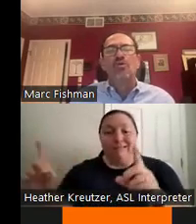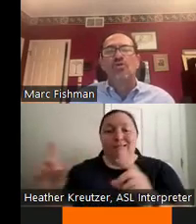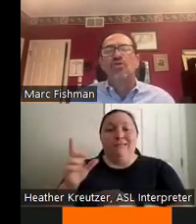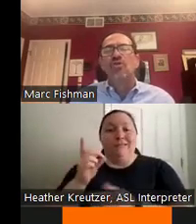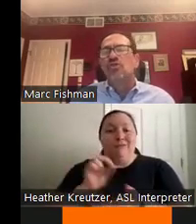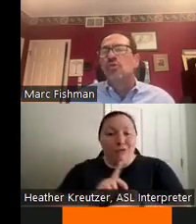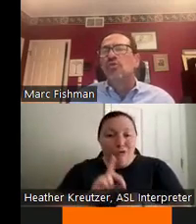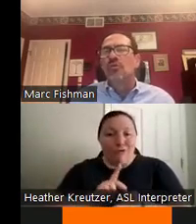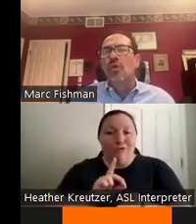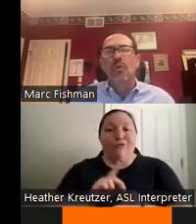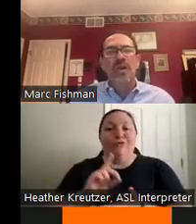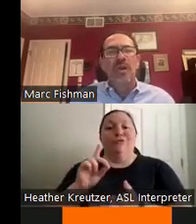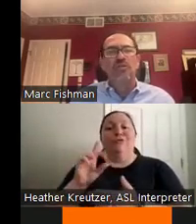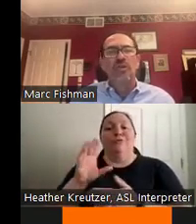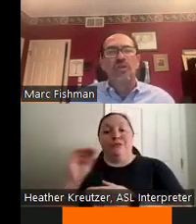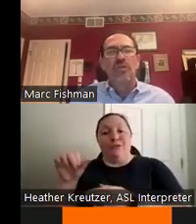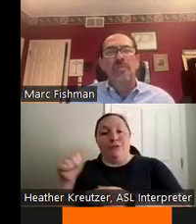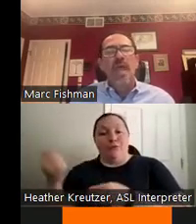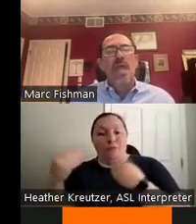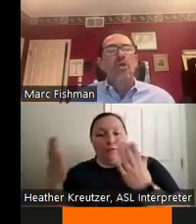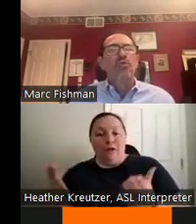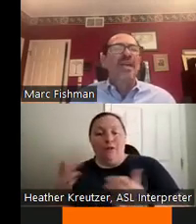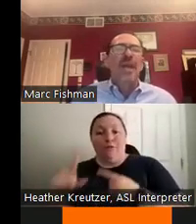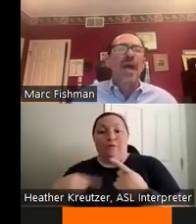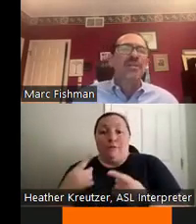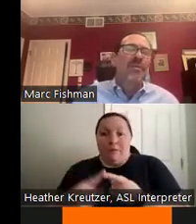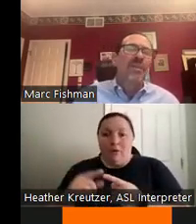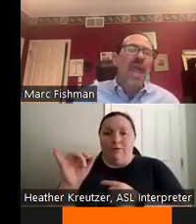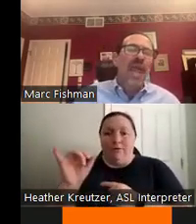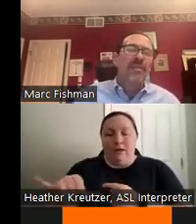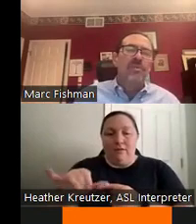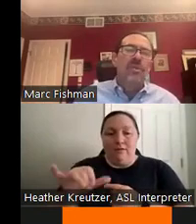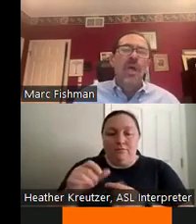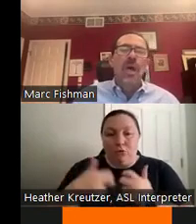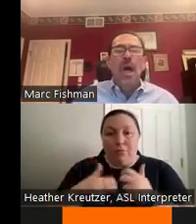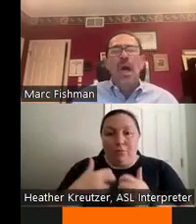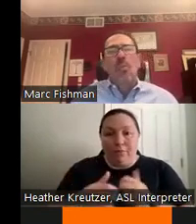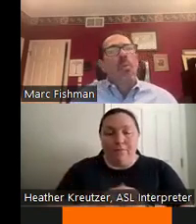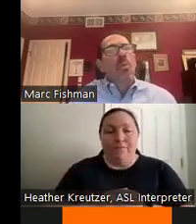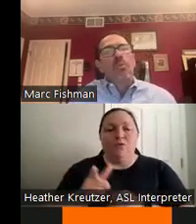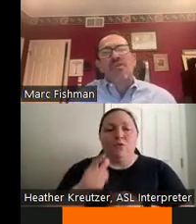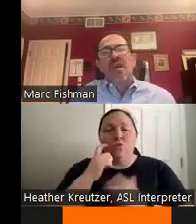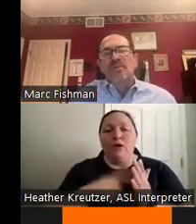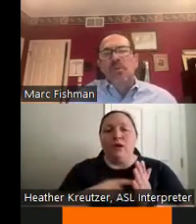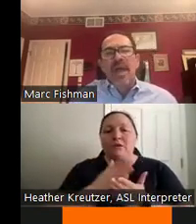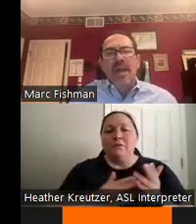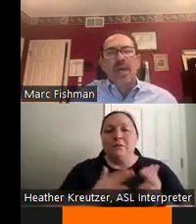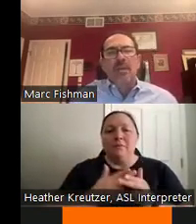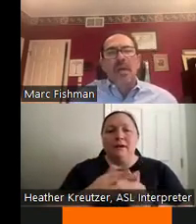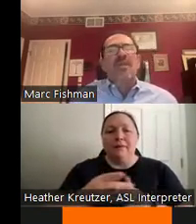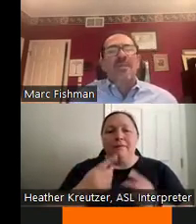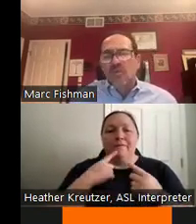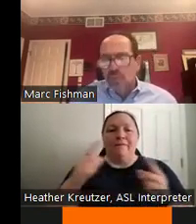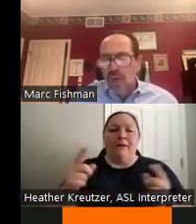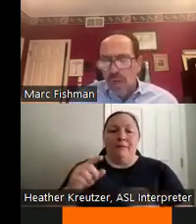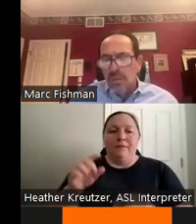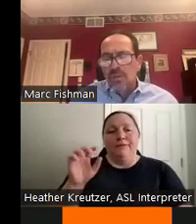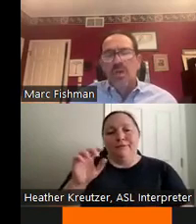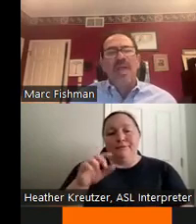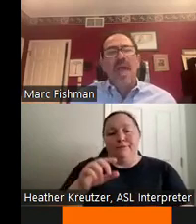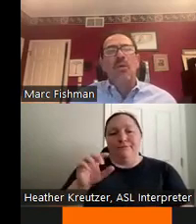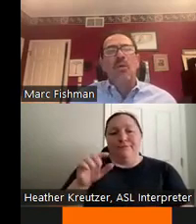about the more judicious use of opioid analgesics. You'll recognize some of the names, famous brand,